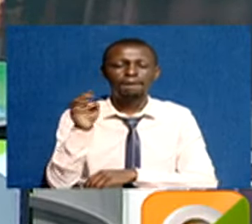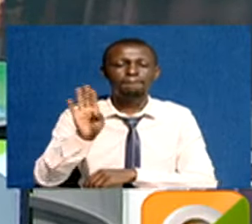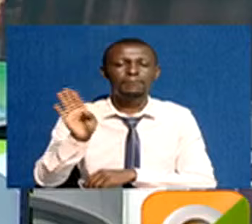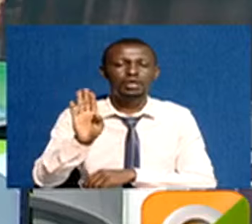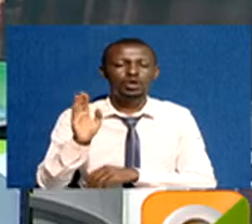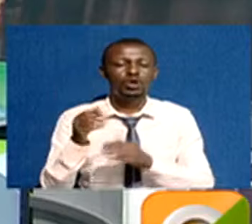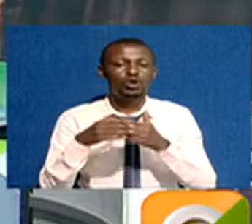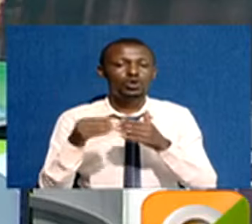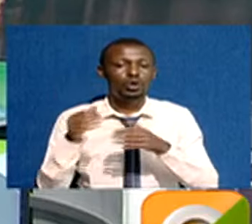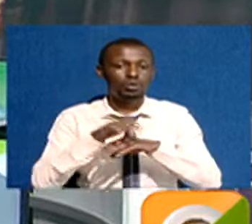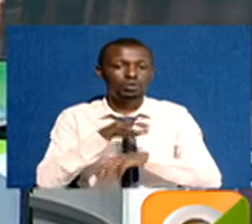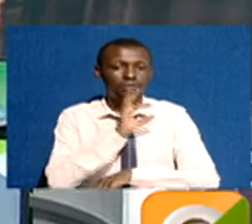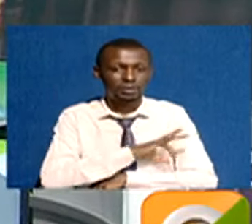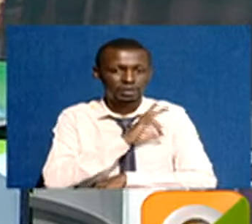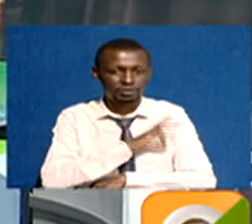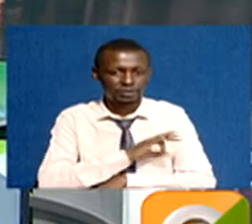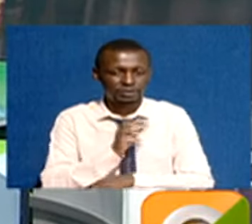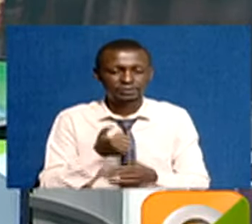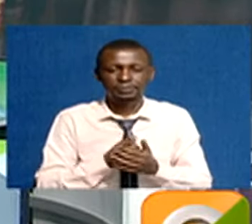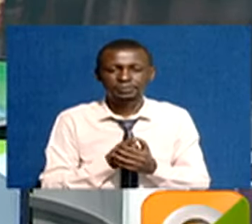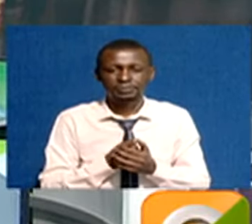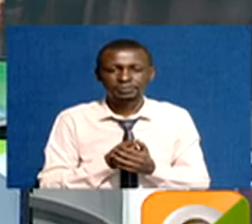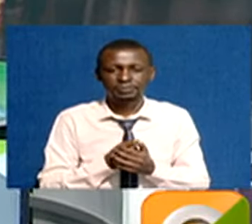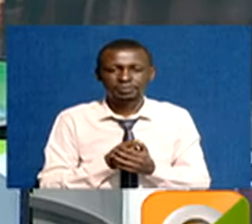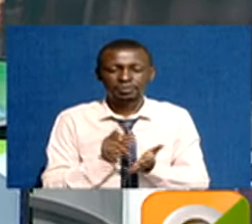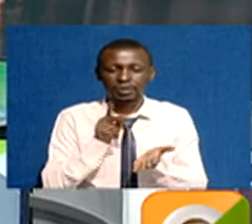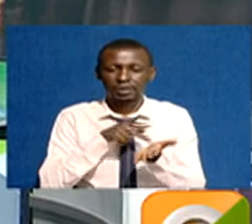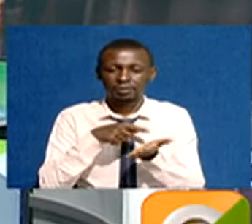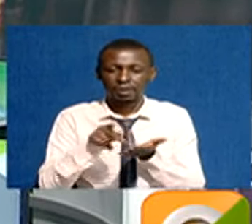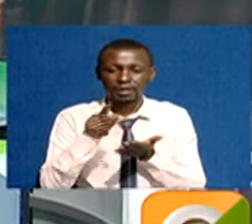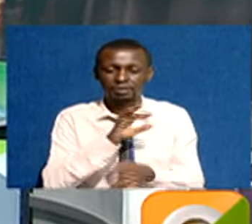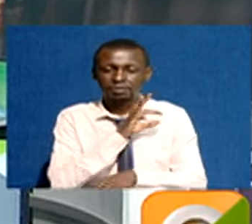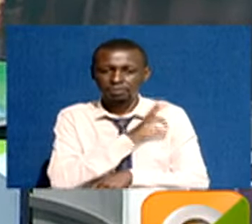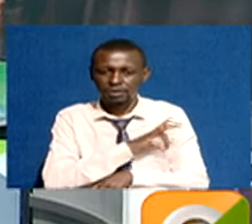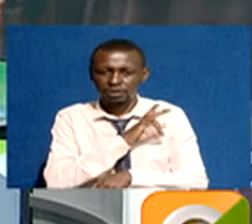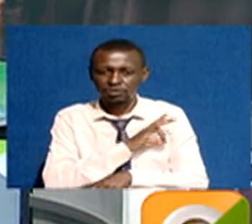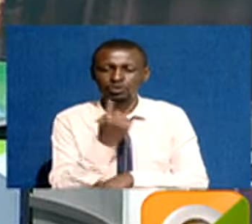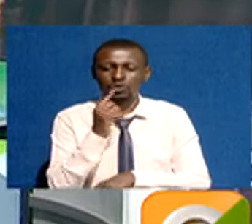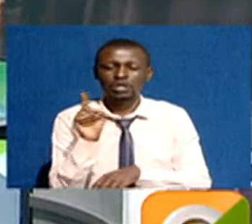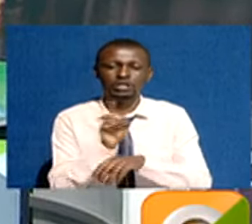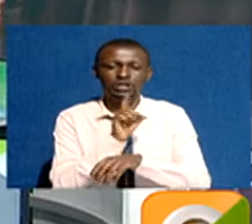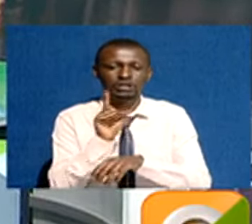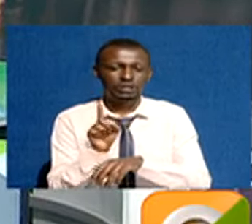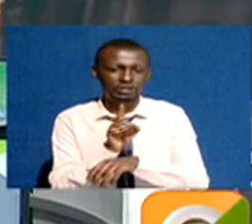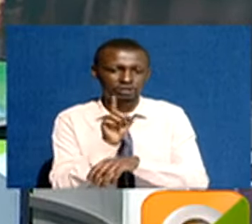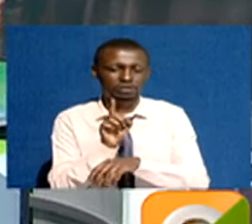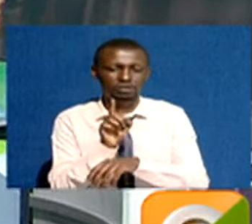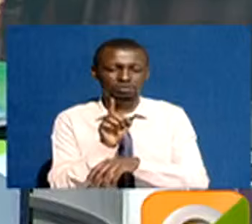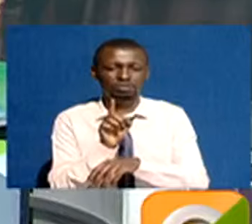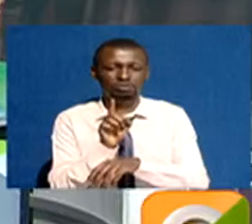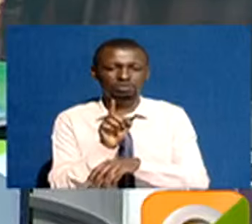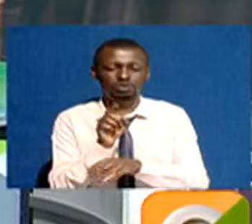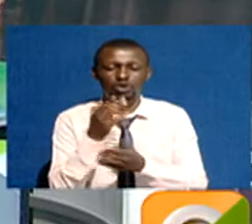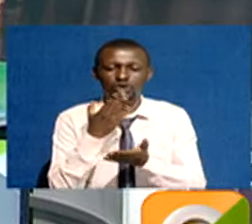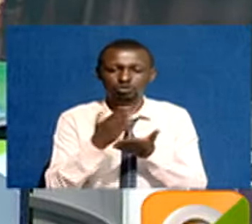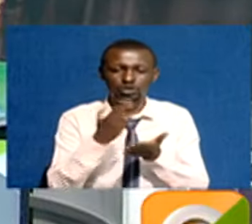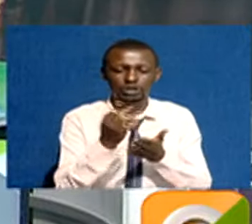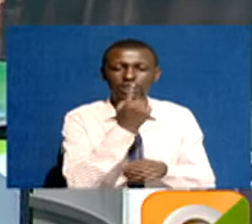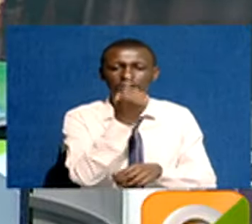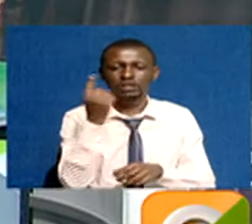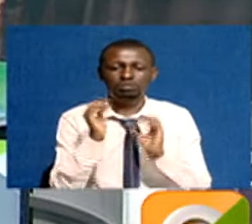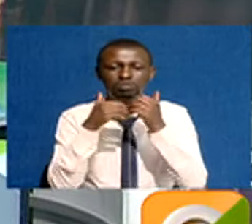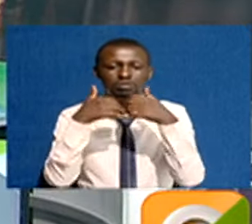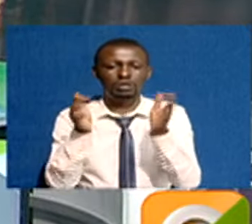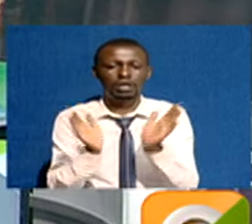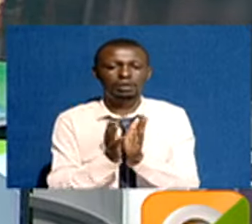in earnings. The telco will now pay a cumulative dividend of 1 shilling and 20 cents per ordinary share, costing the company